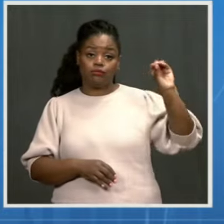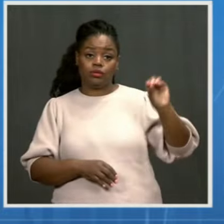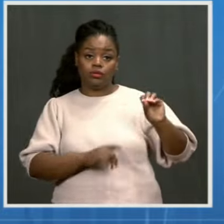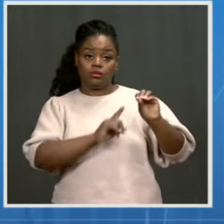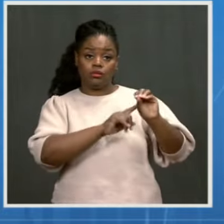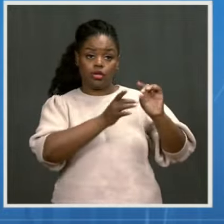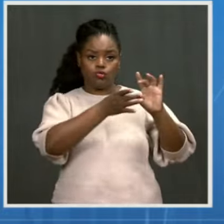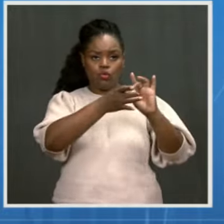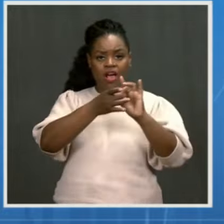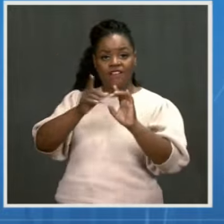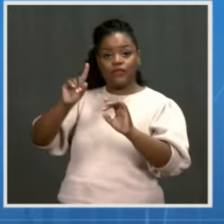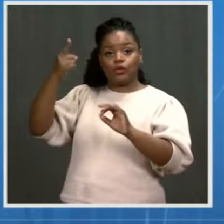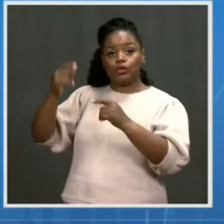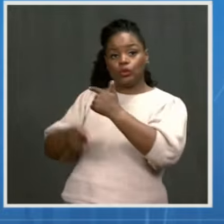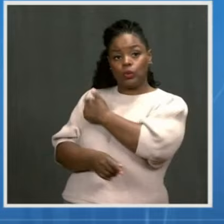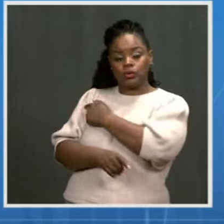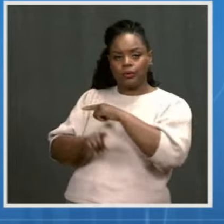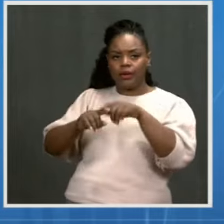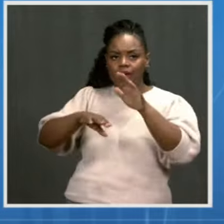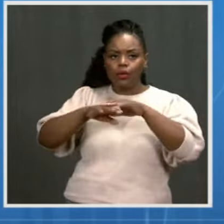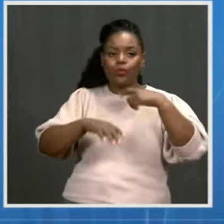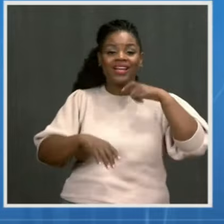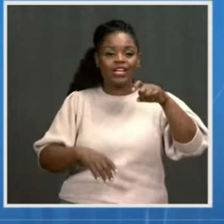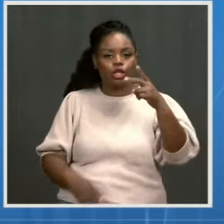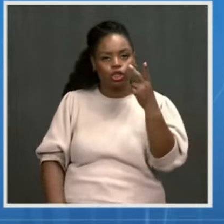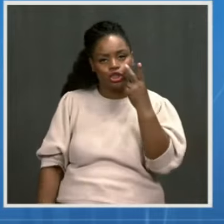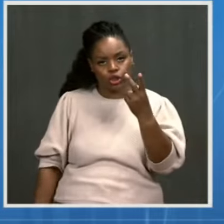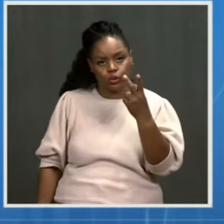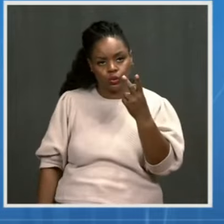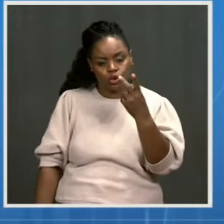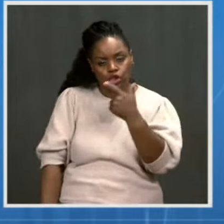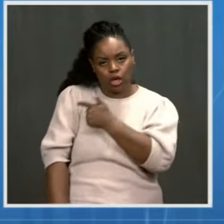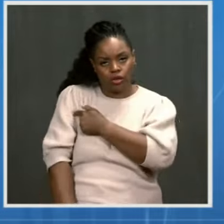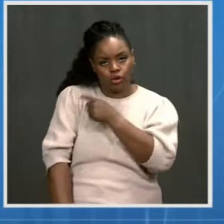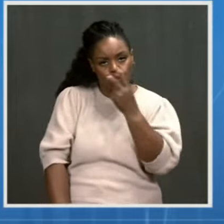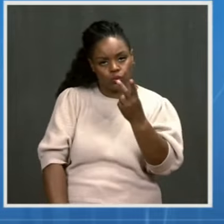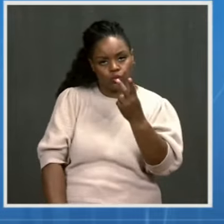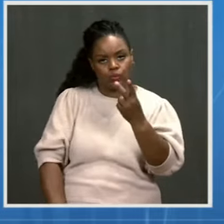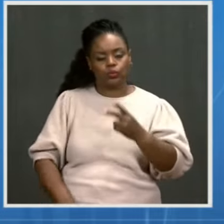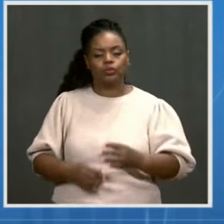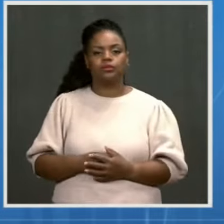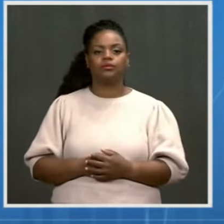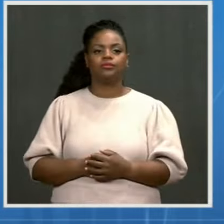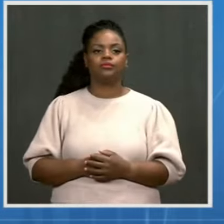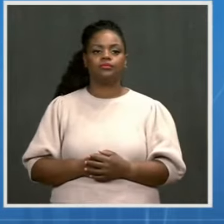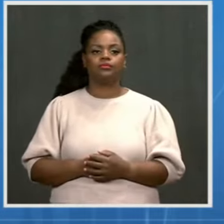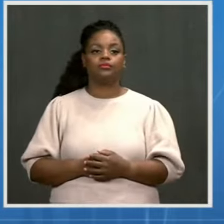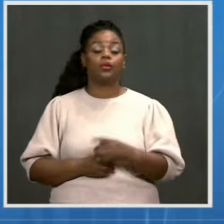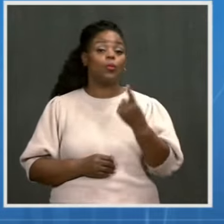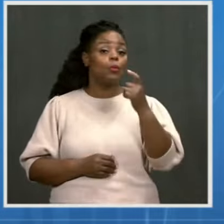2-dose vaccines. One more question. Yep, Zeke, AP.